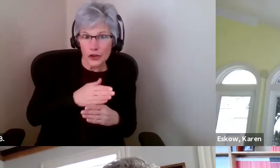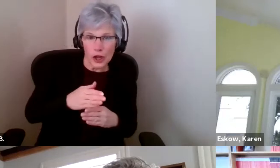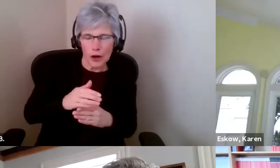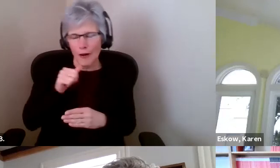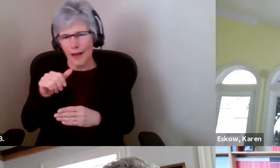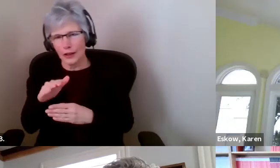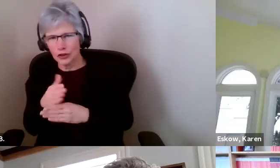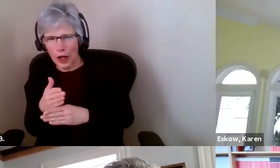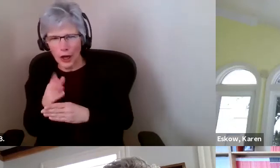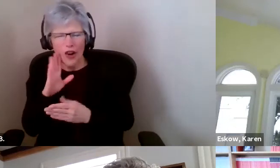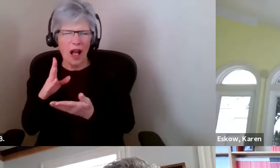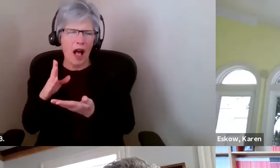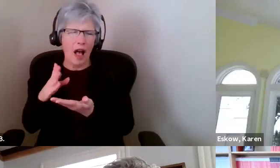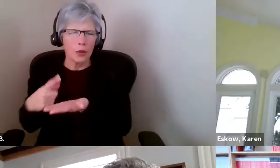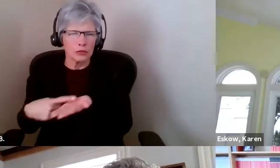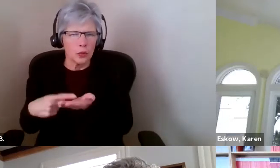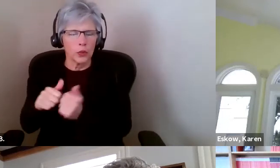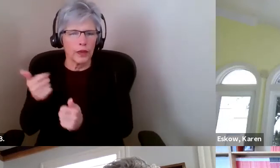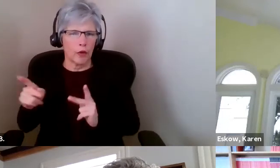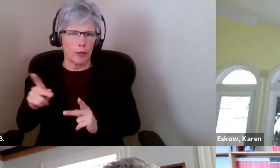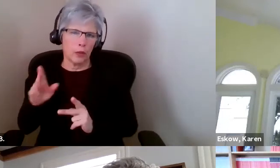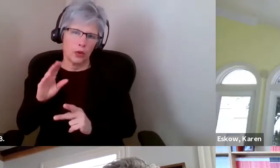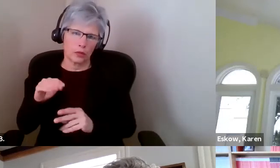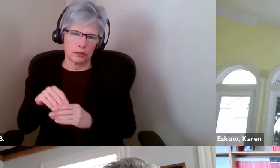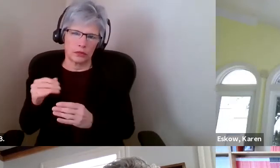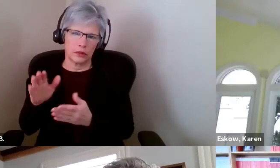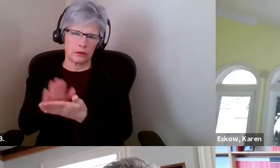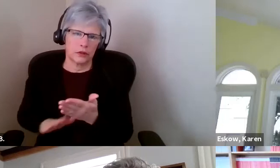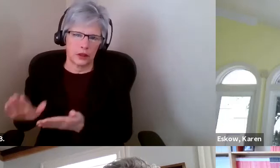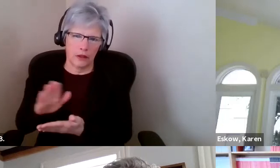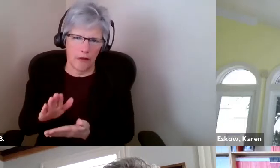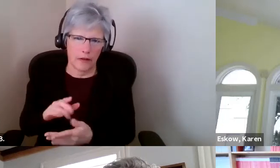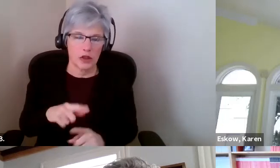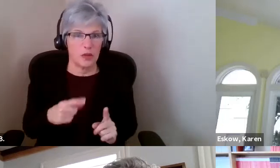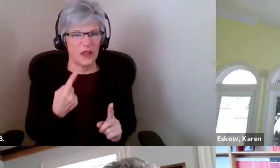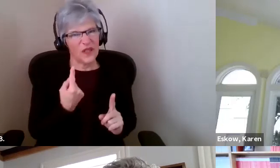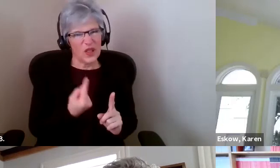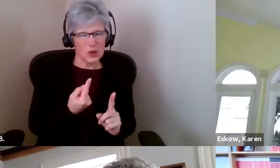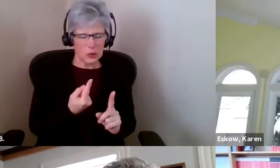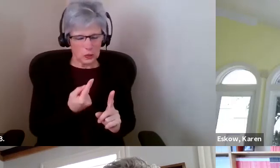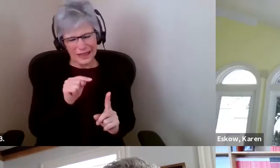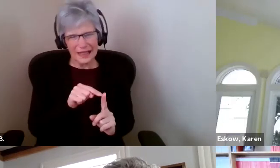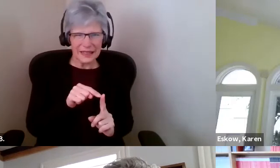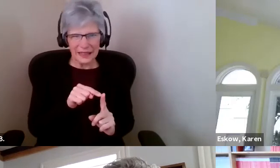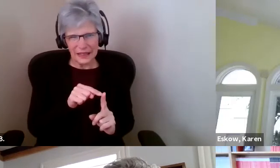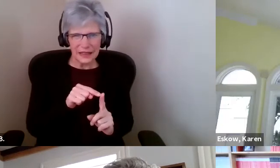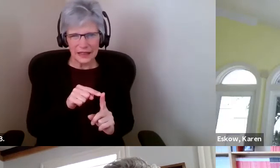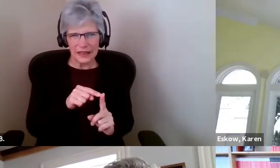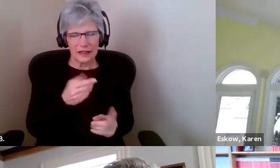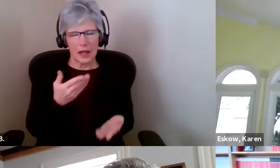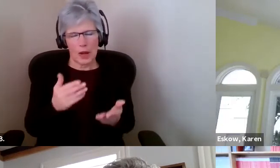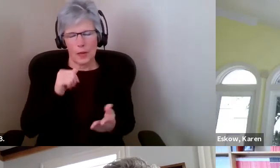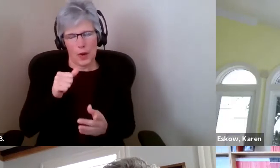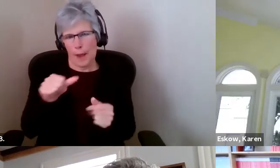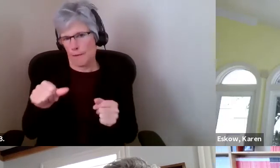that seems to be maybe pushing the line too far, I won't do it. As for adjuncts, anyway, you